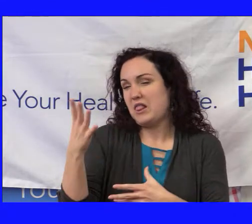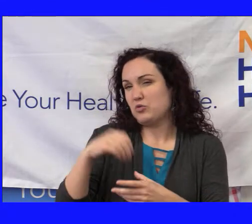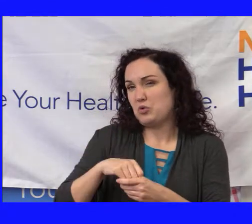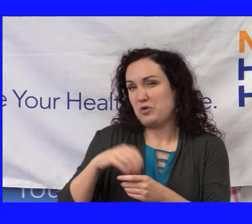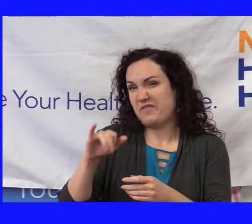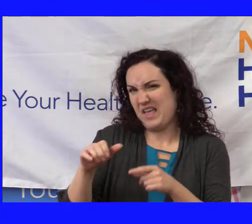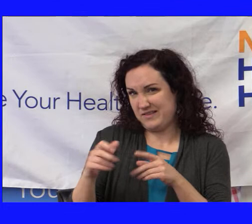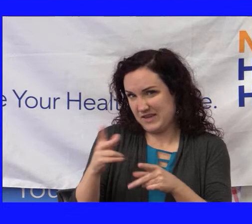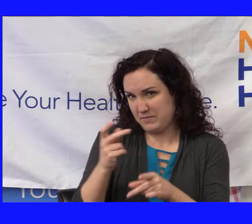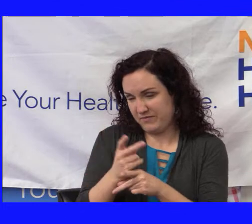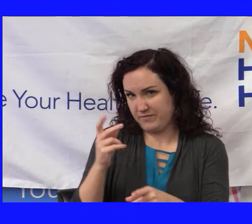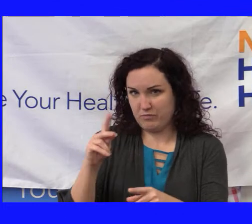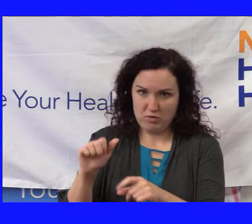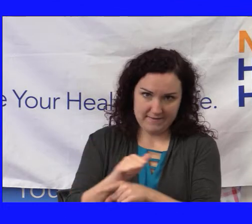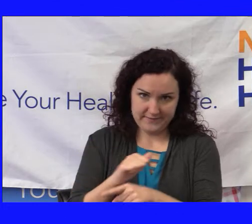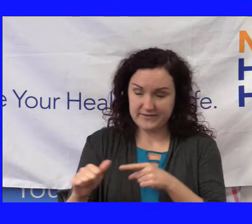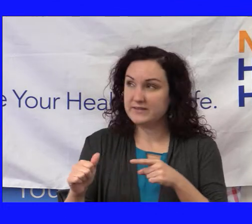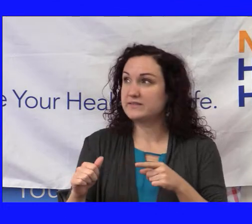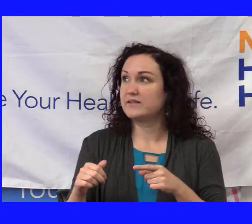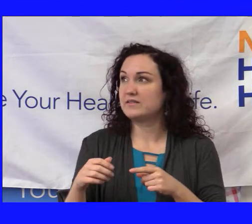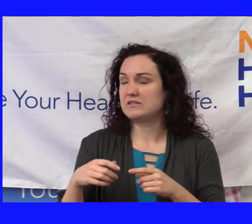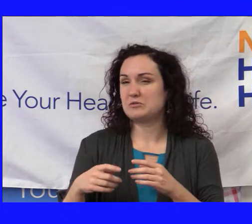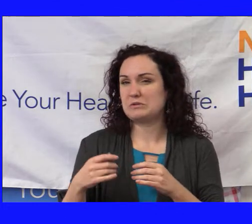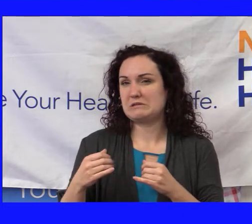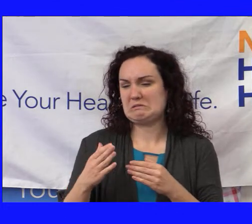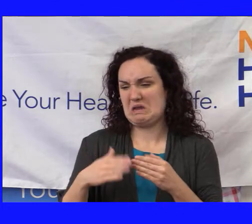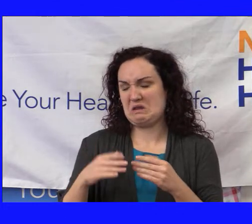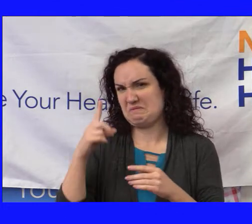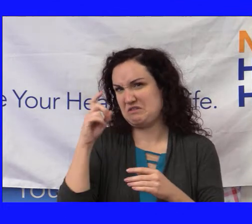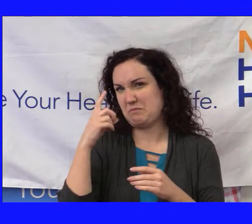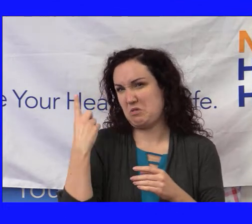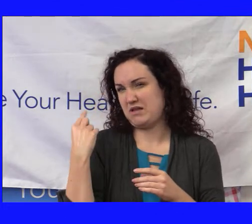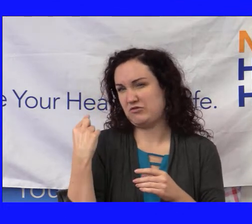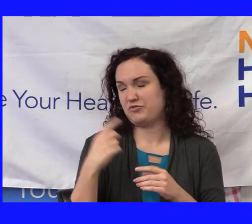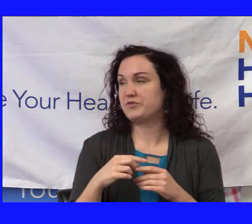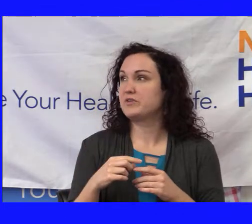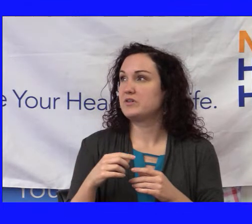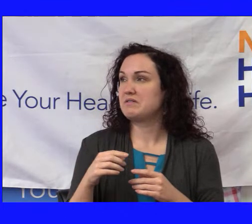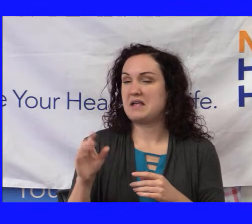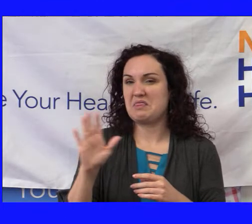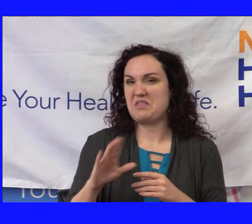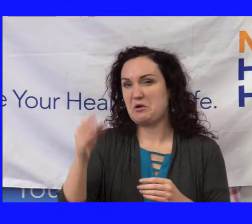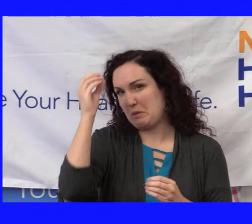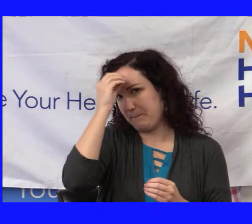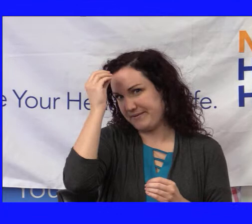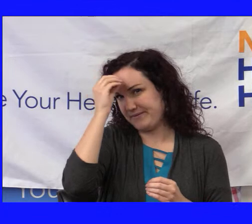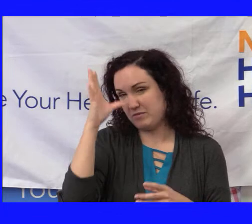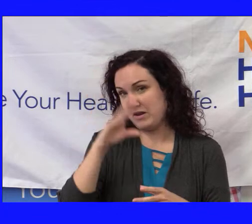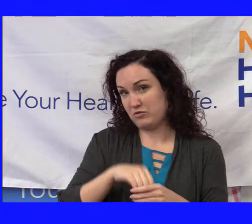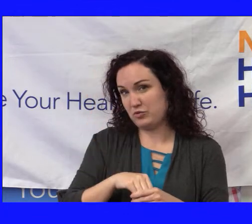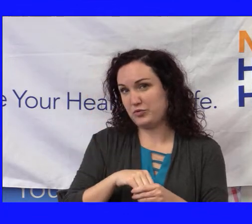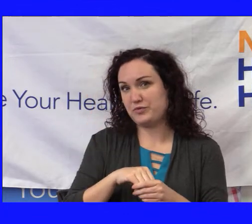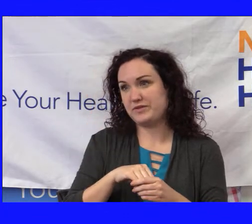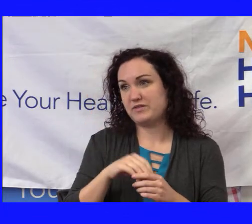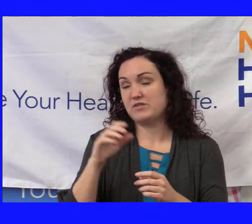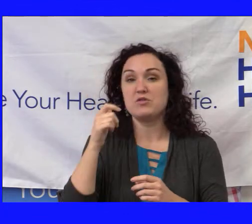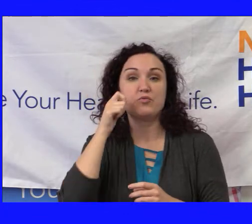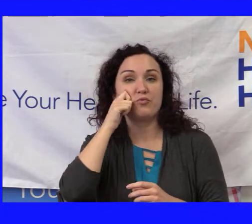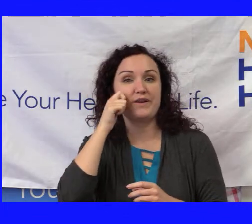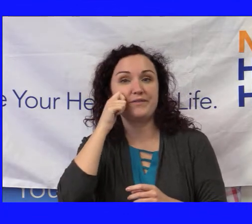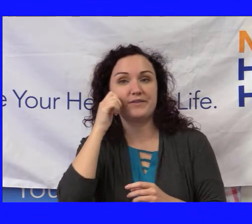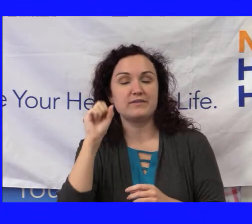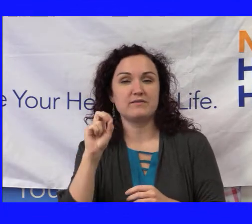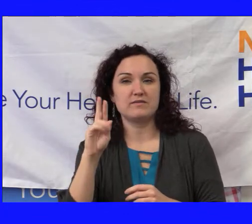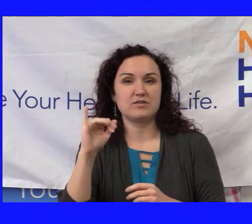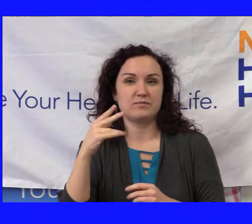practice. This was in the late summer of last year, and about what their thoughts of including subjective race which I think